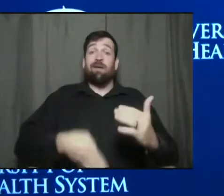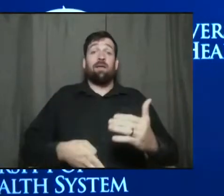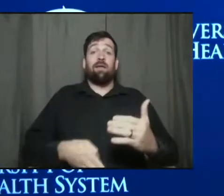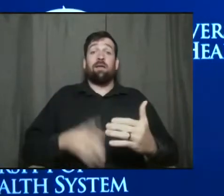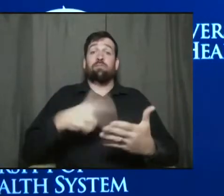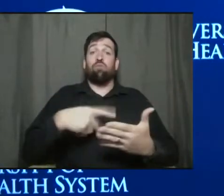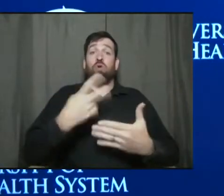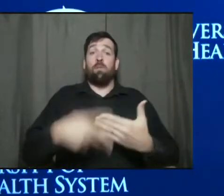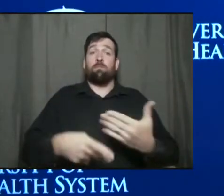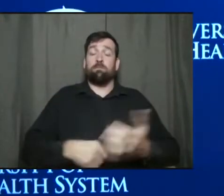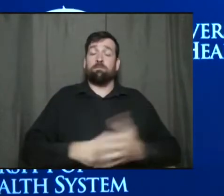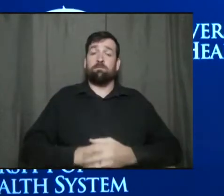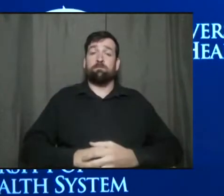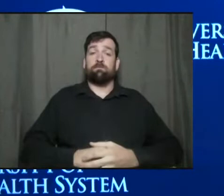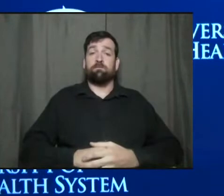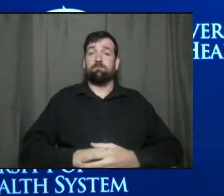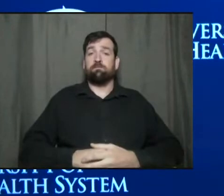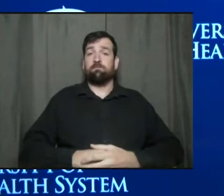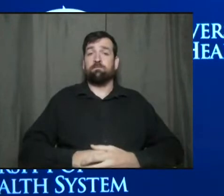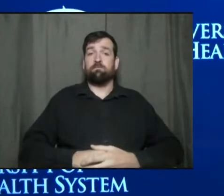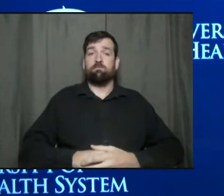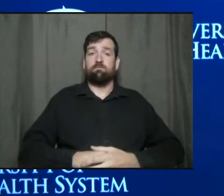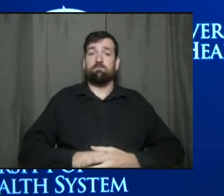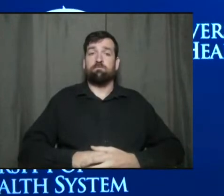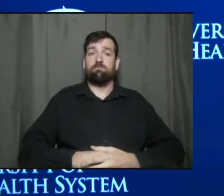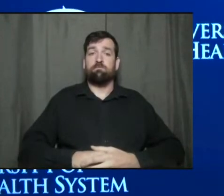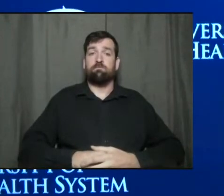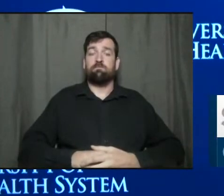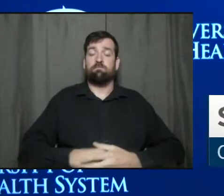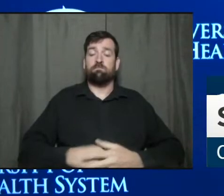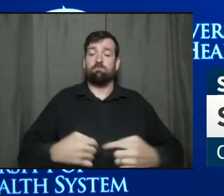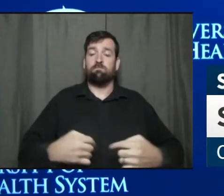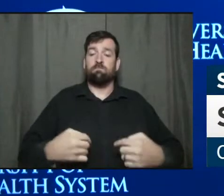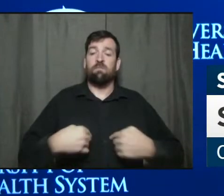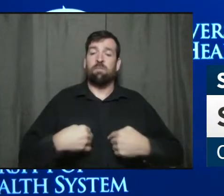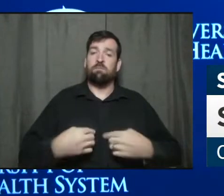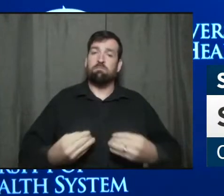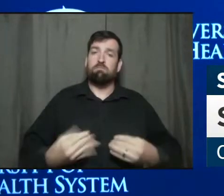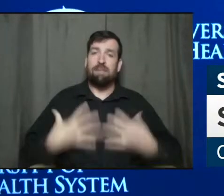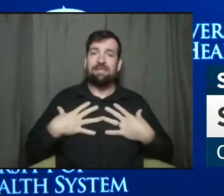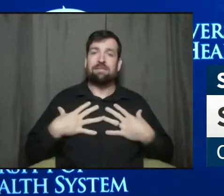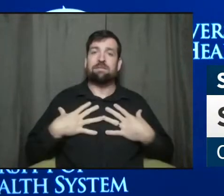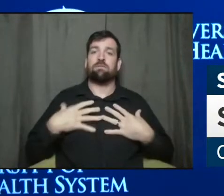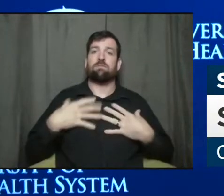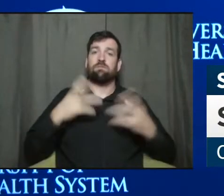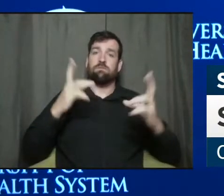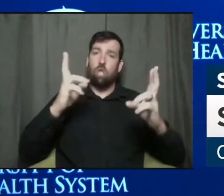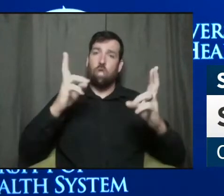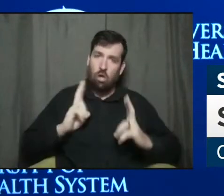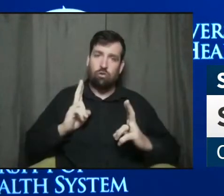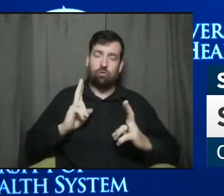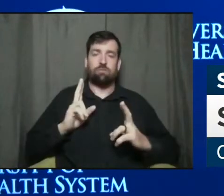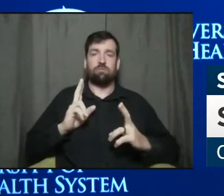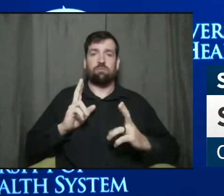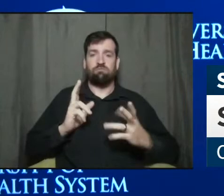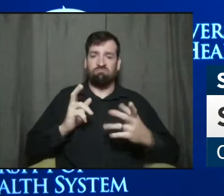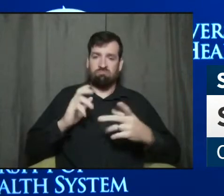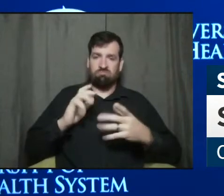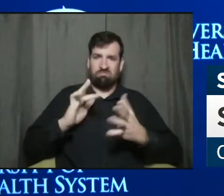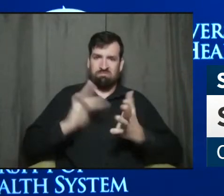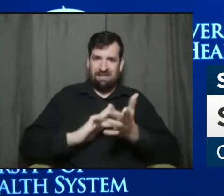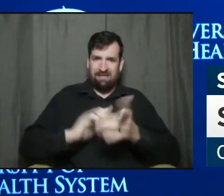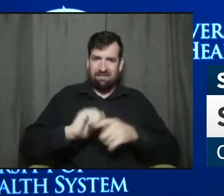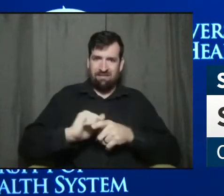I have been blessed and honored to have the privilege of practicing medicine since I graduated from medical